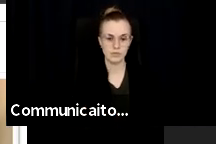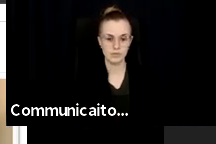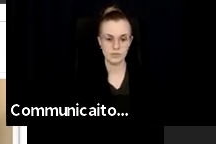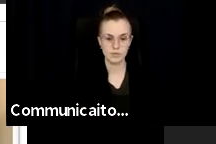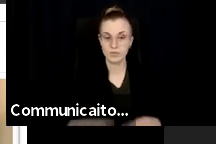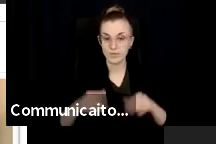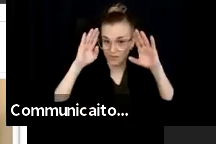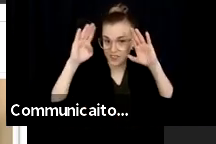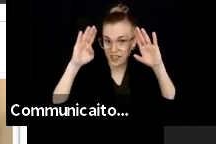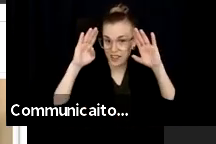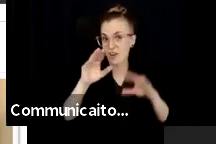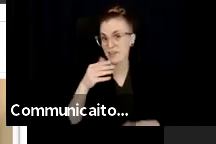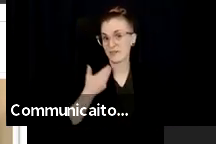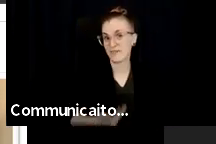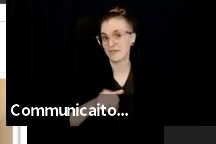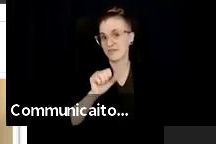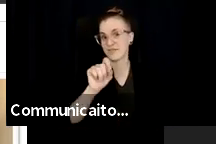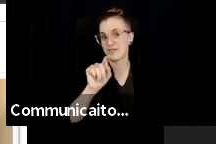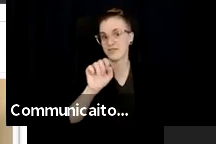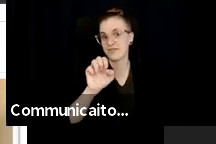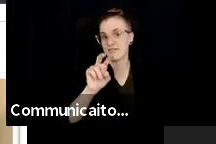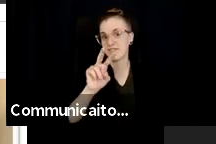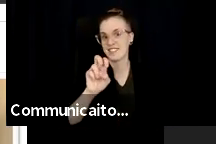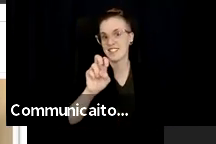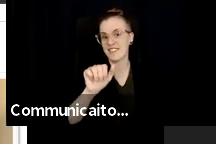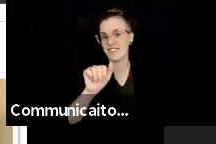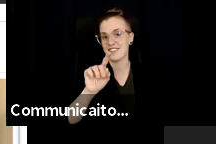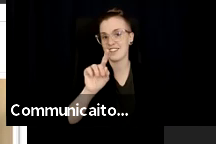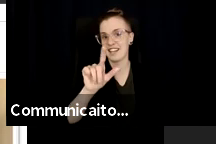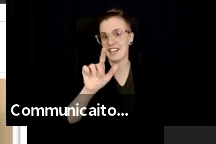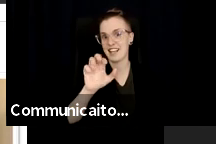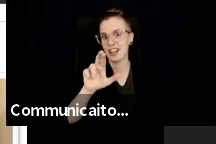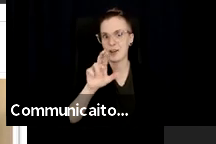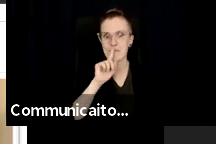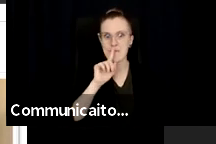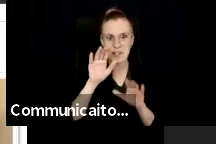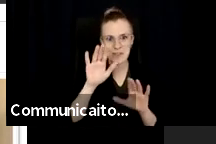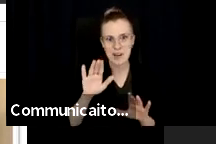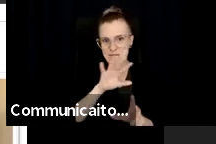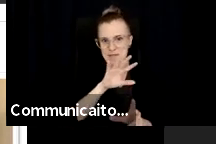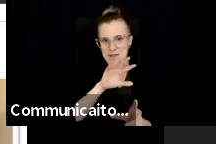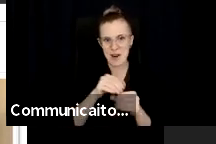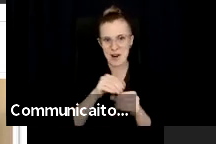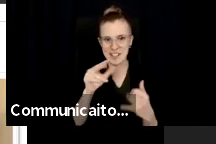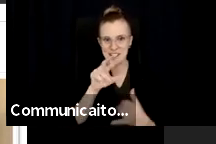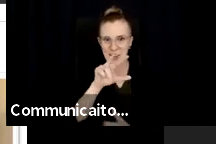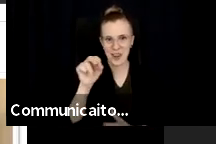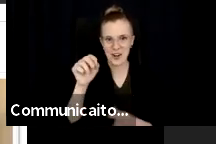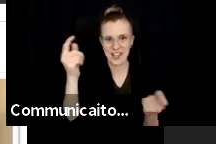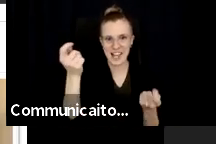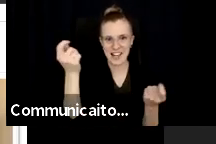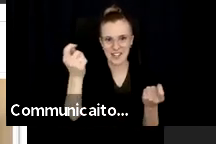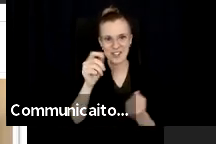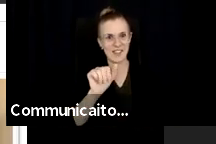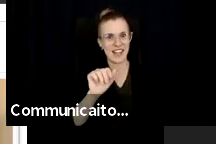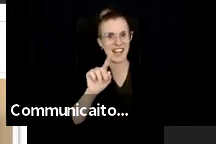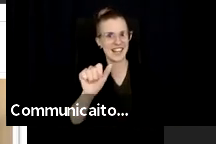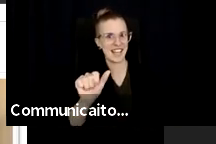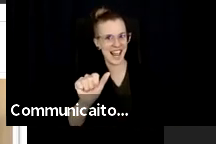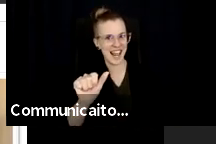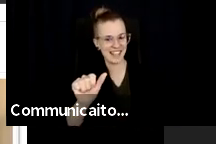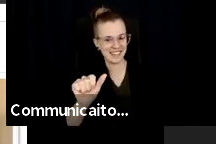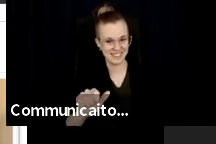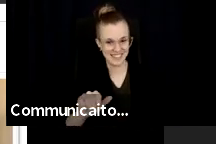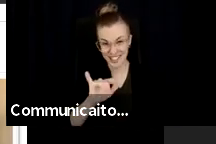Hi, this is Steve Adler, and it's great to be part of this 30th anniversary of the Americans with Disability Act in